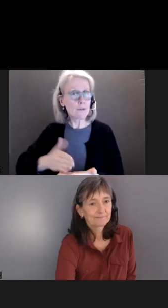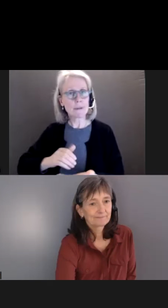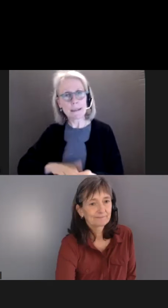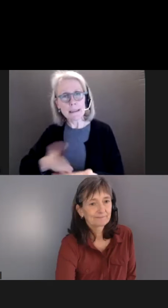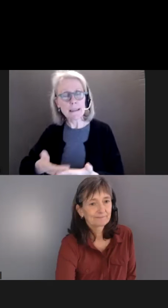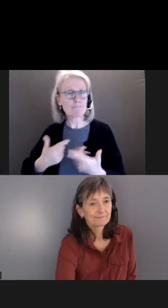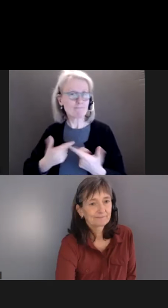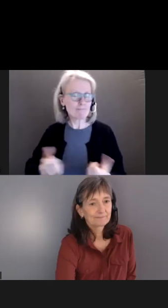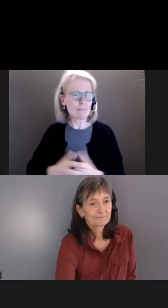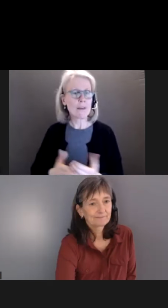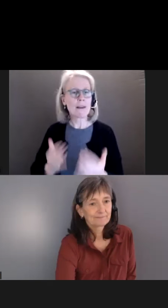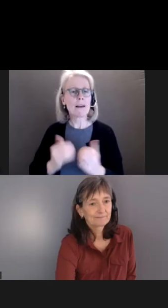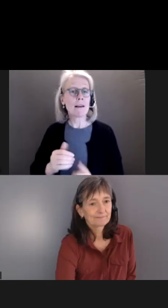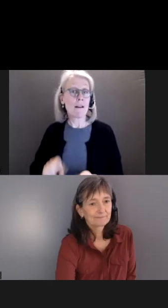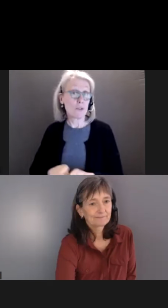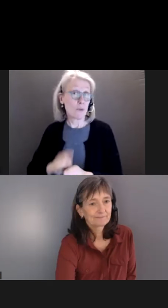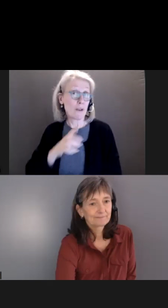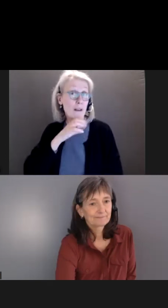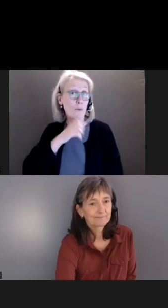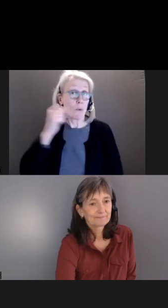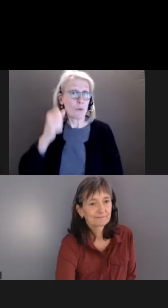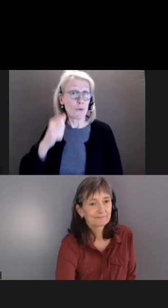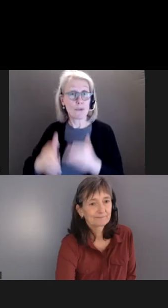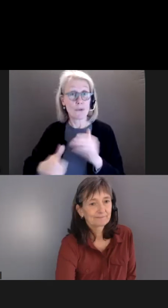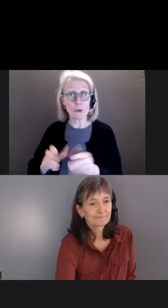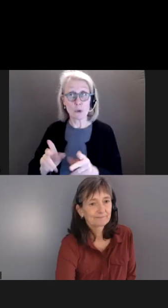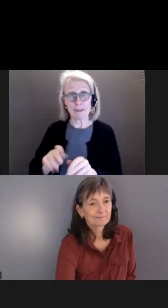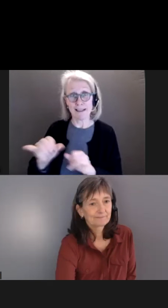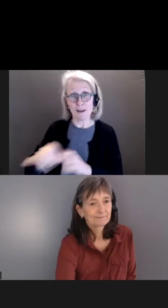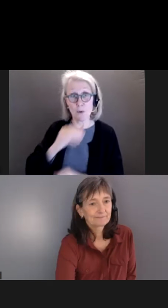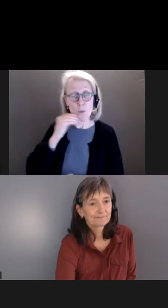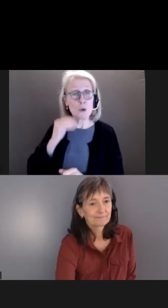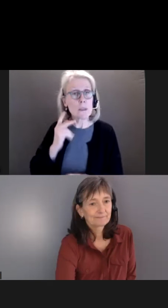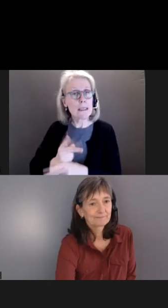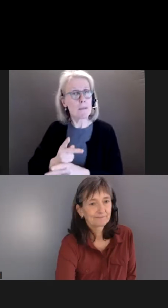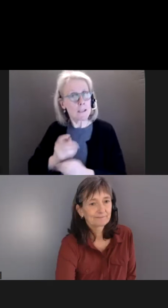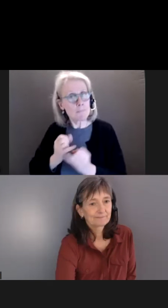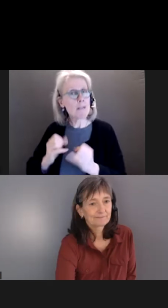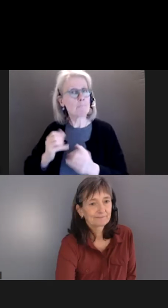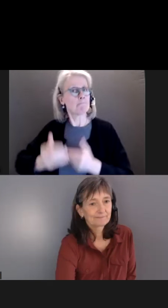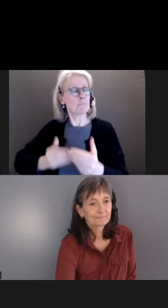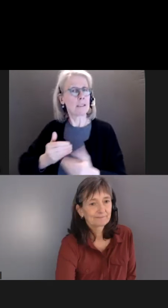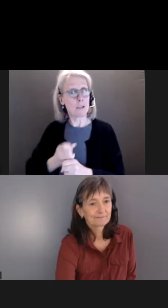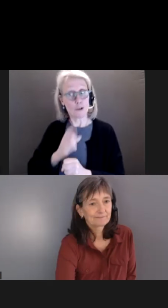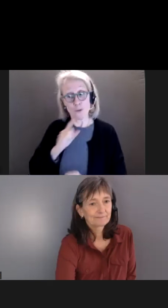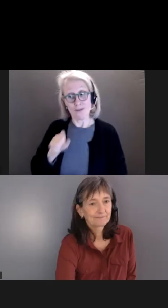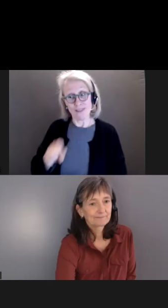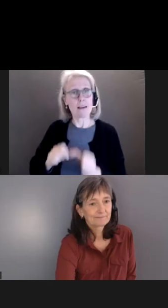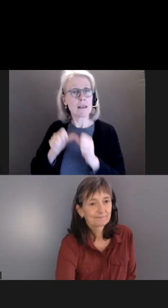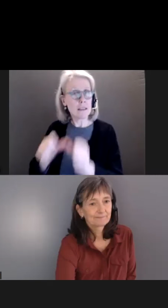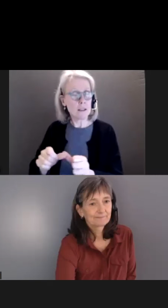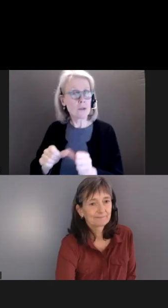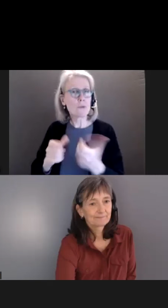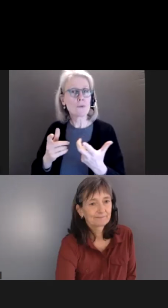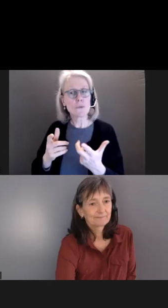care programs would help older adults age in their homes by optimizing their independence and ensuring that they can effectively manage both the